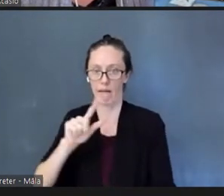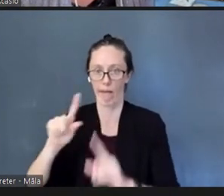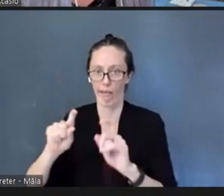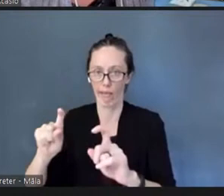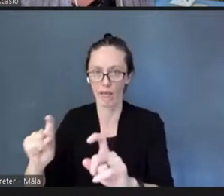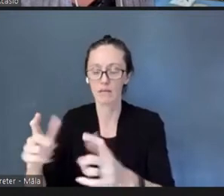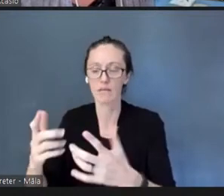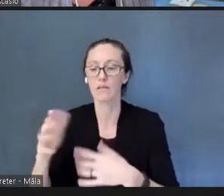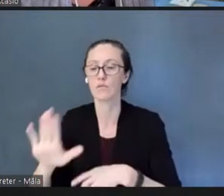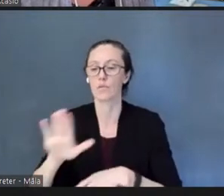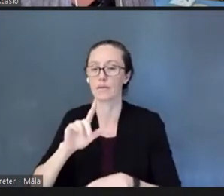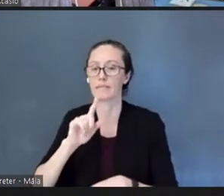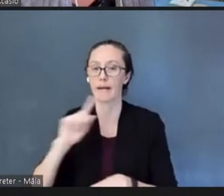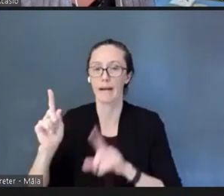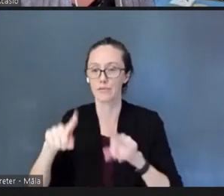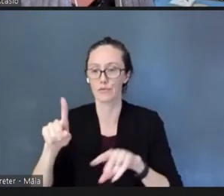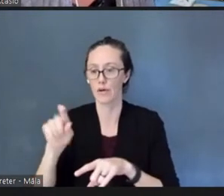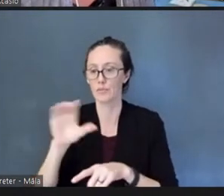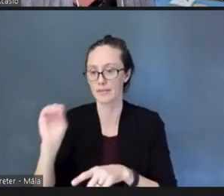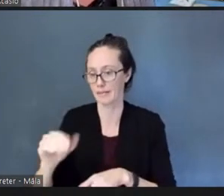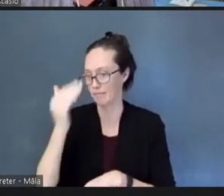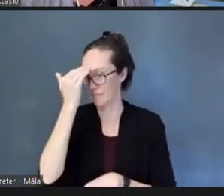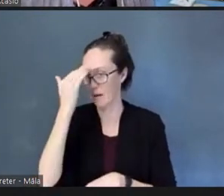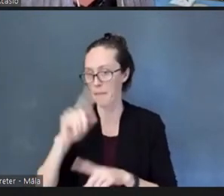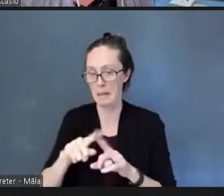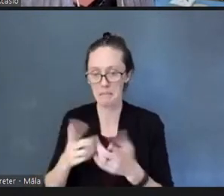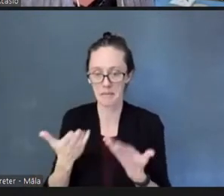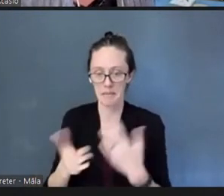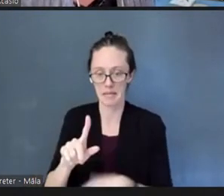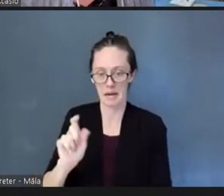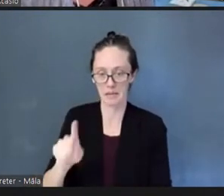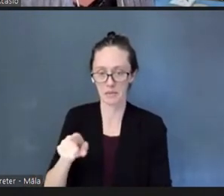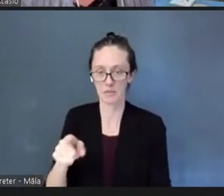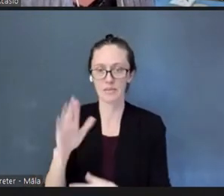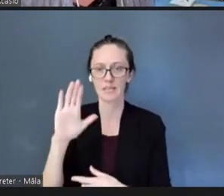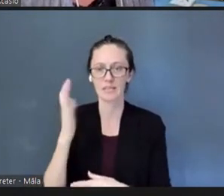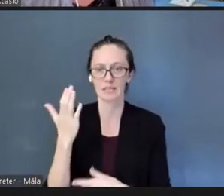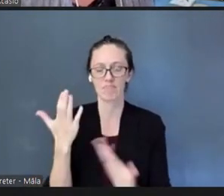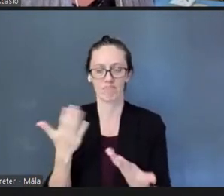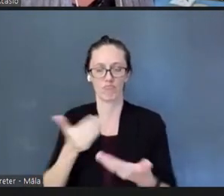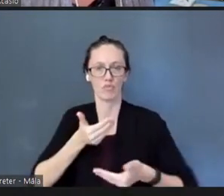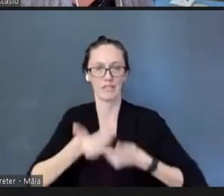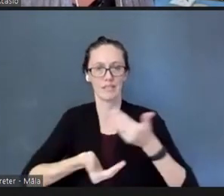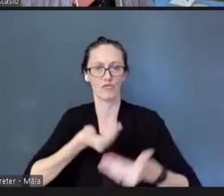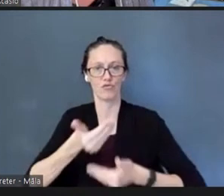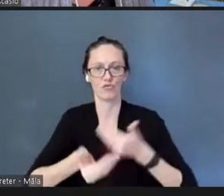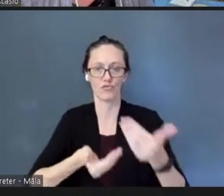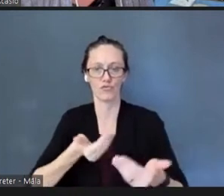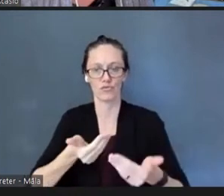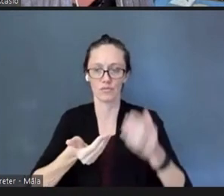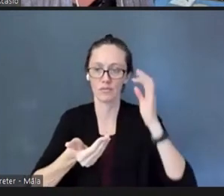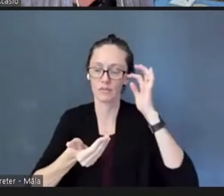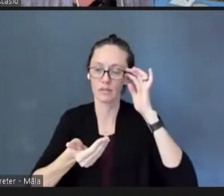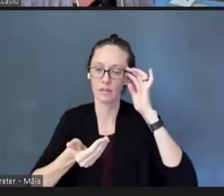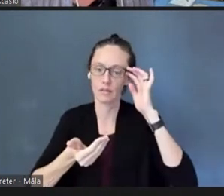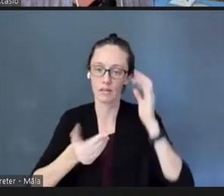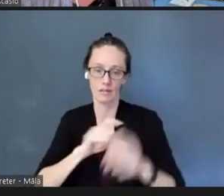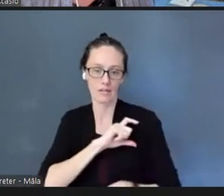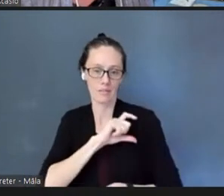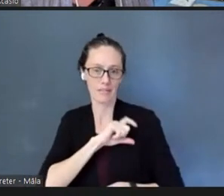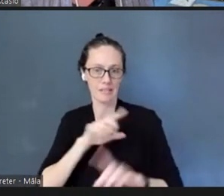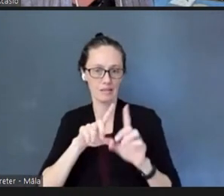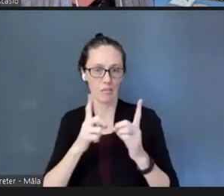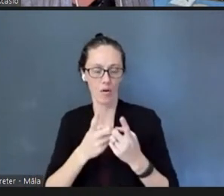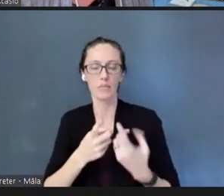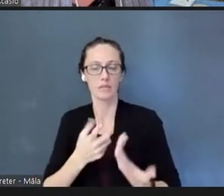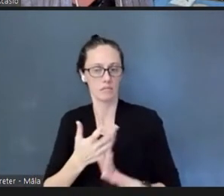you to 100% knowledge. But it seems like, as a matter of procedure, that the police departments would be very